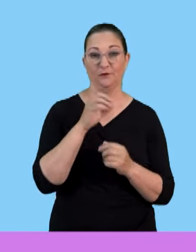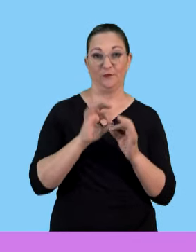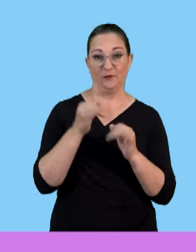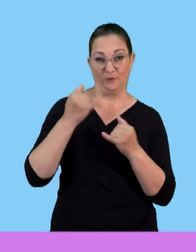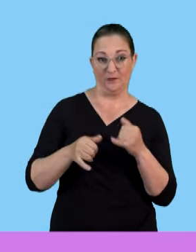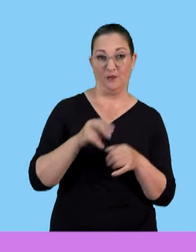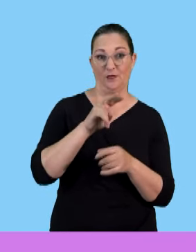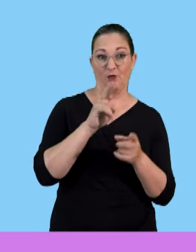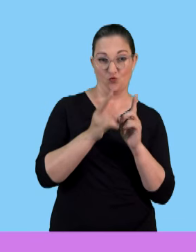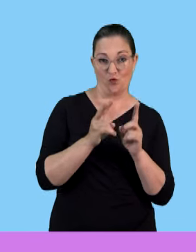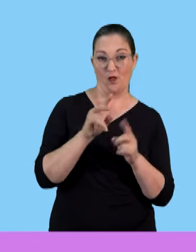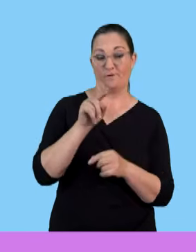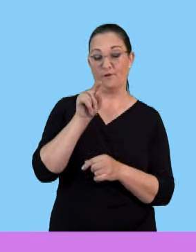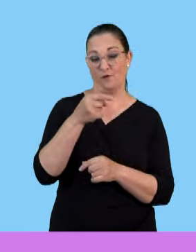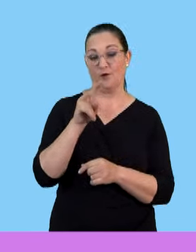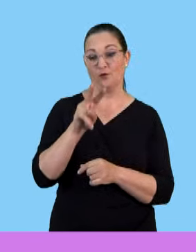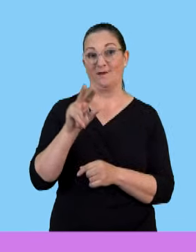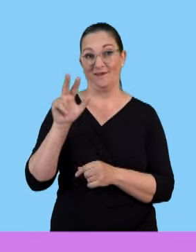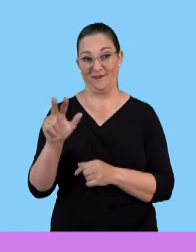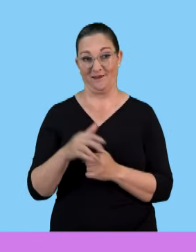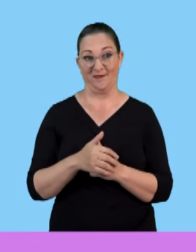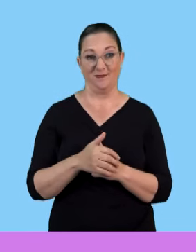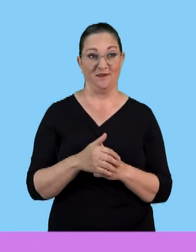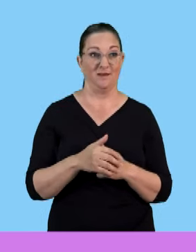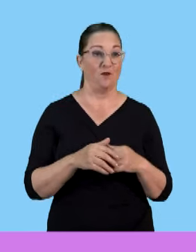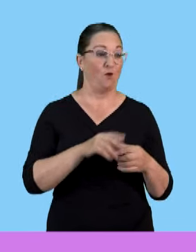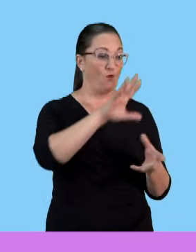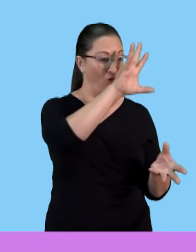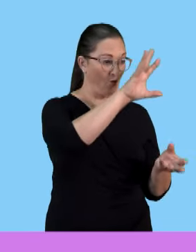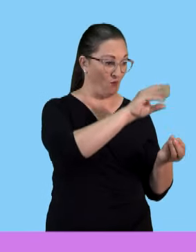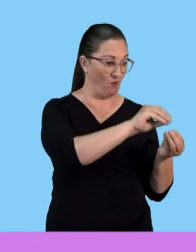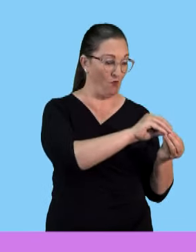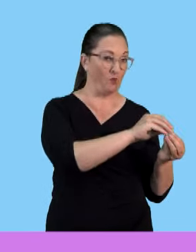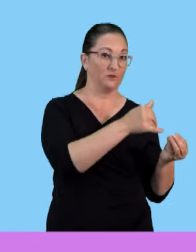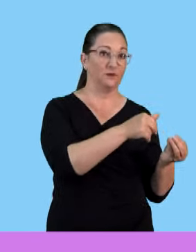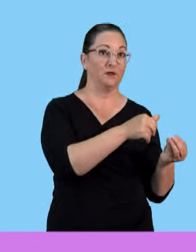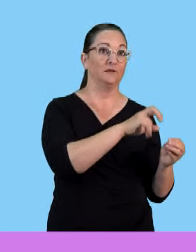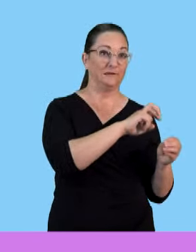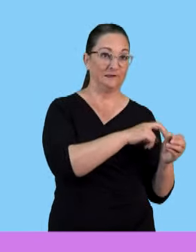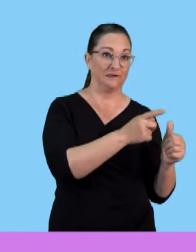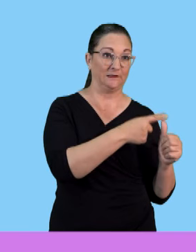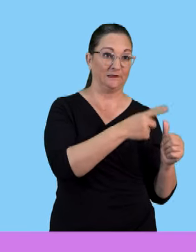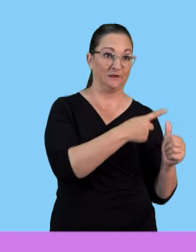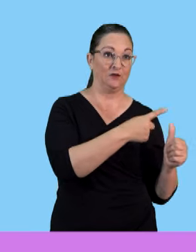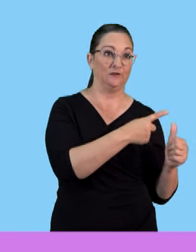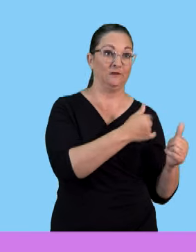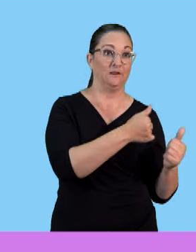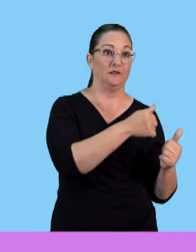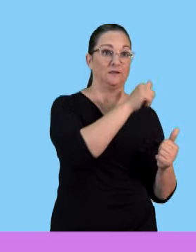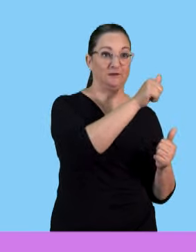12 rand 28. There we are. So adding all these kiloliters, they must give you 36. So you say 6